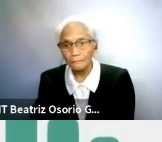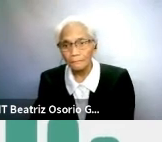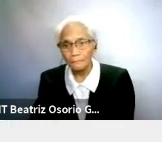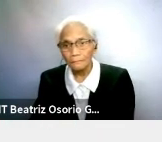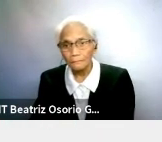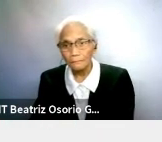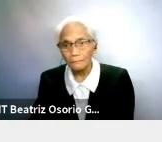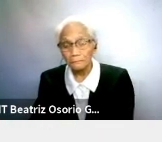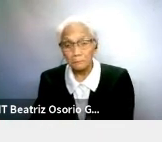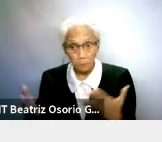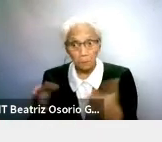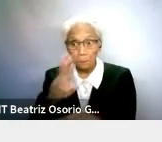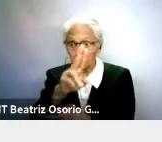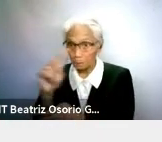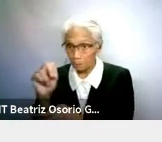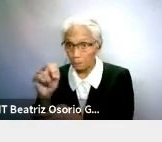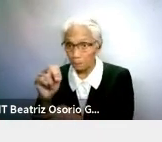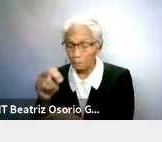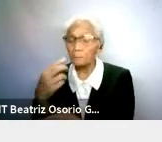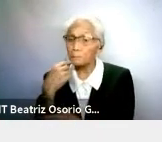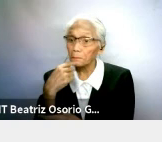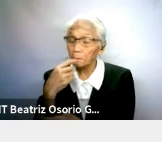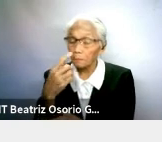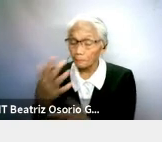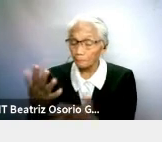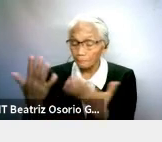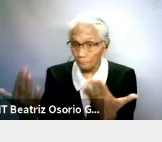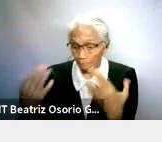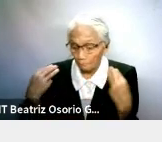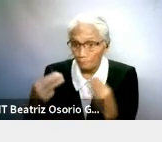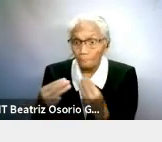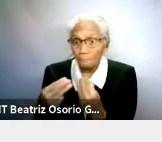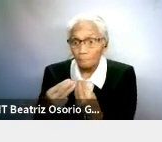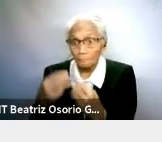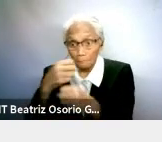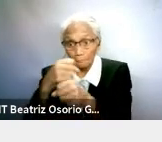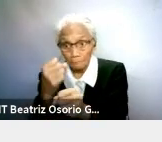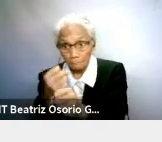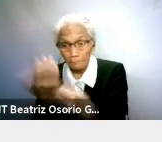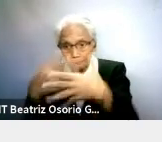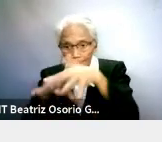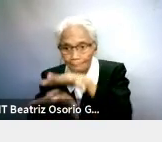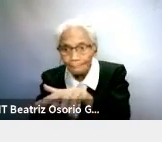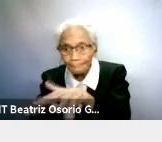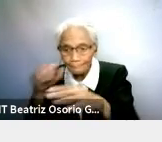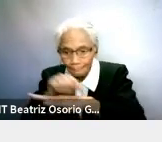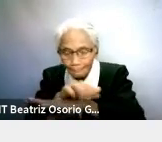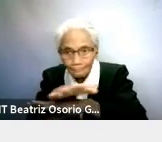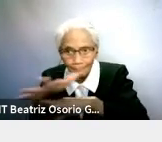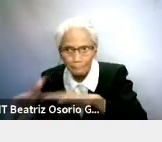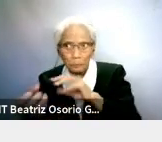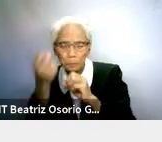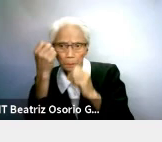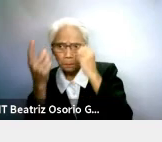The United Nations urges its member states to formulate an integrated, effective, and comprehensive policy